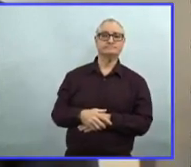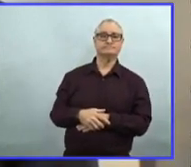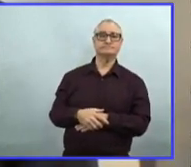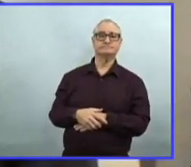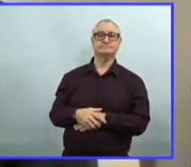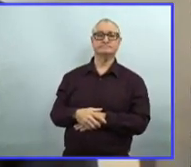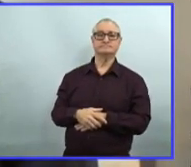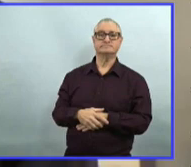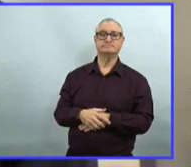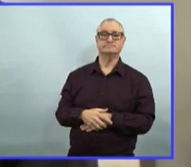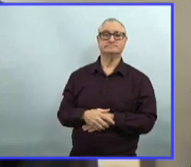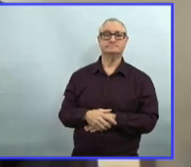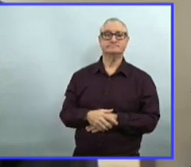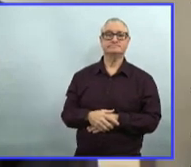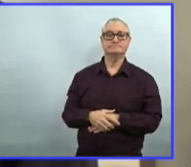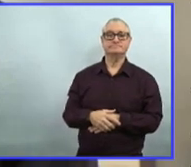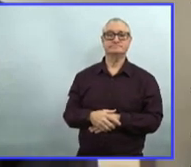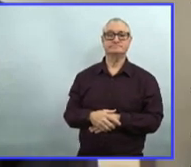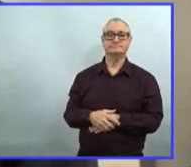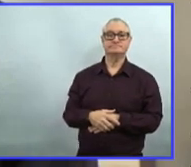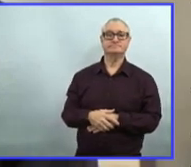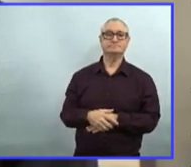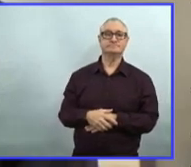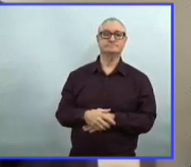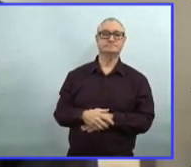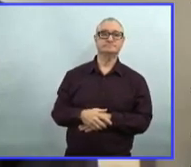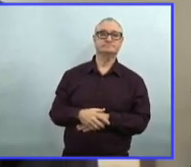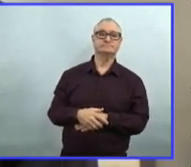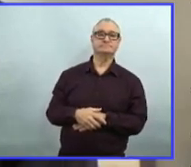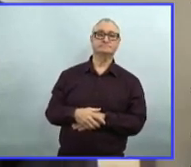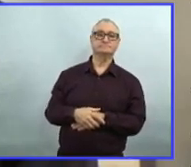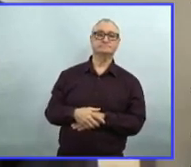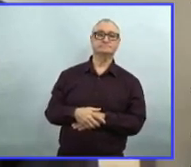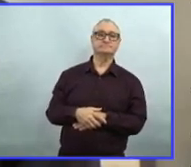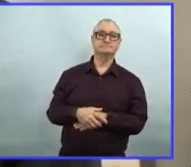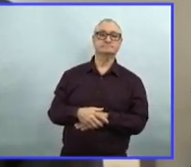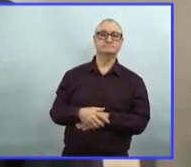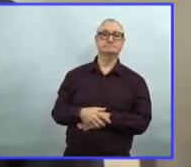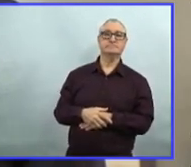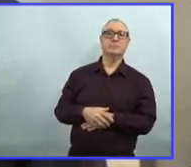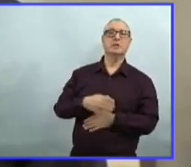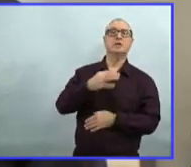these patients being counted as in hospital due to the new variant?